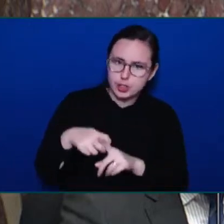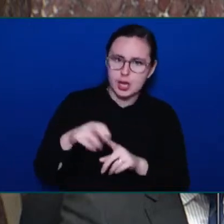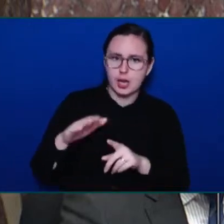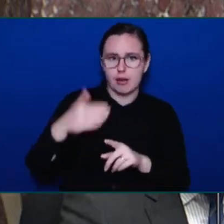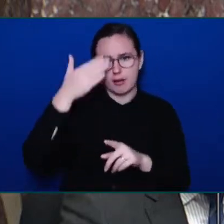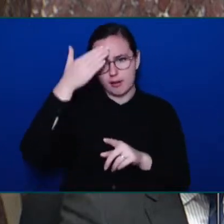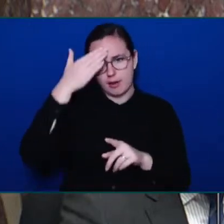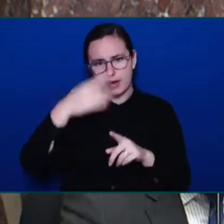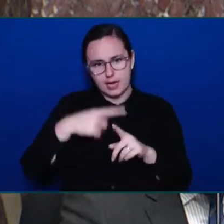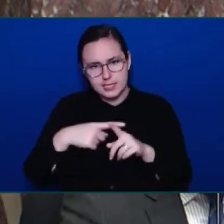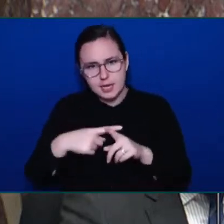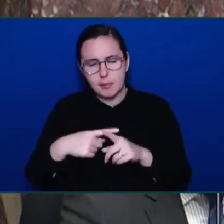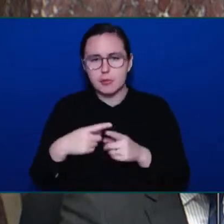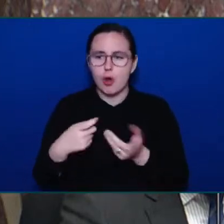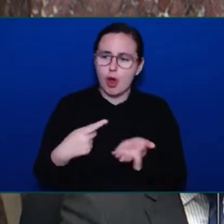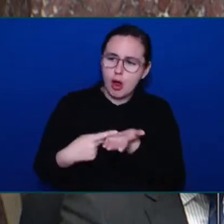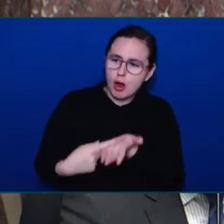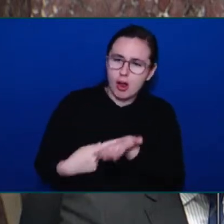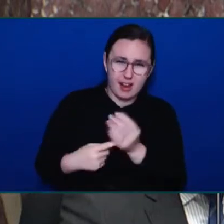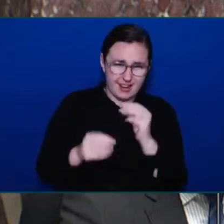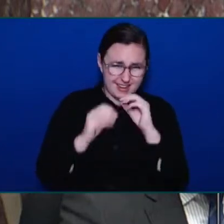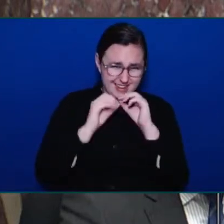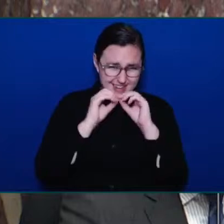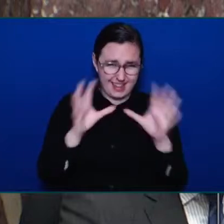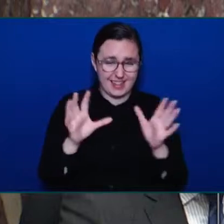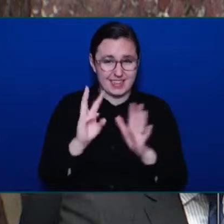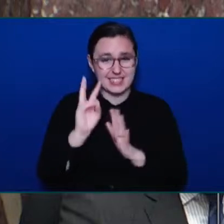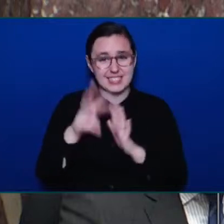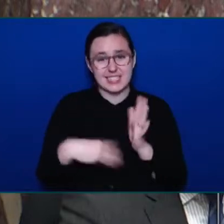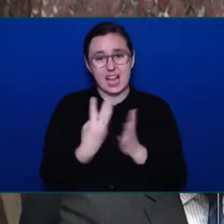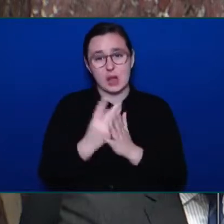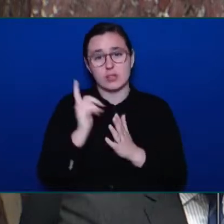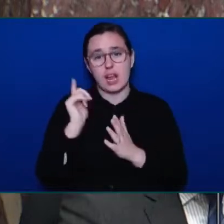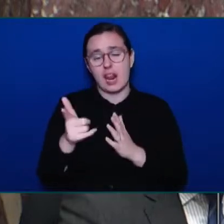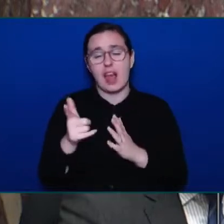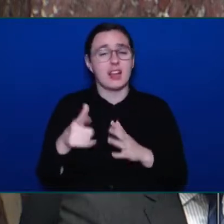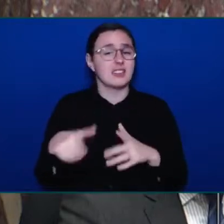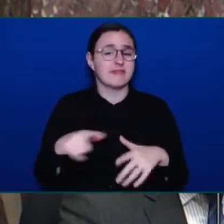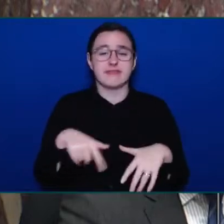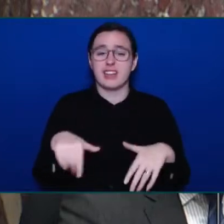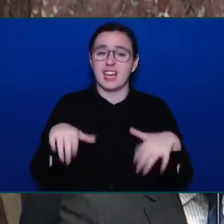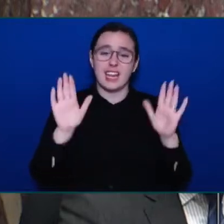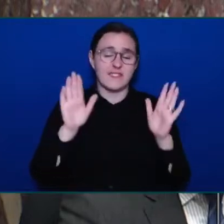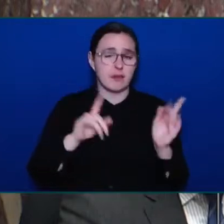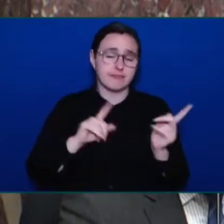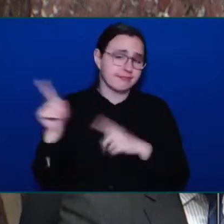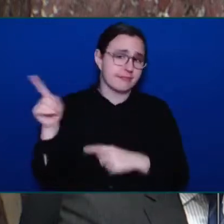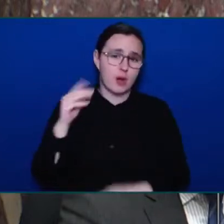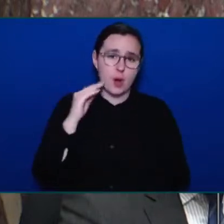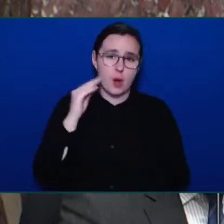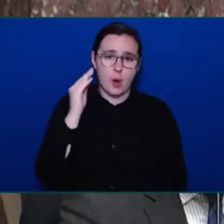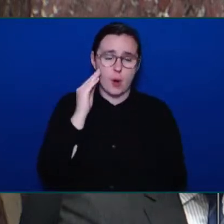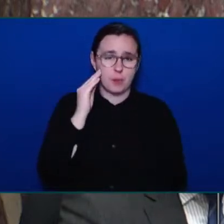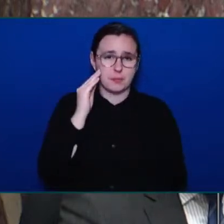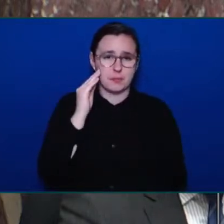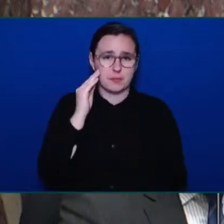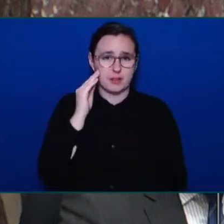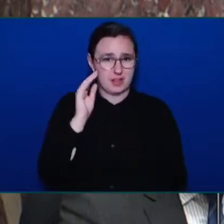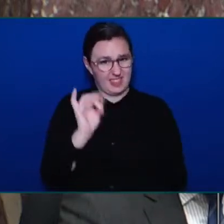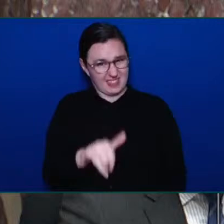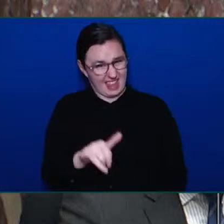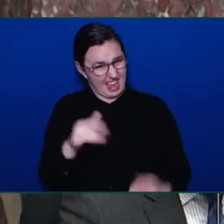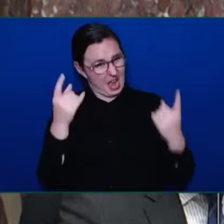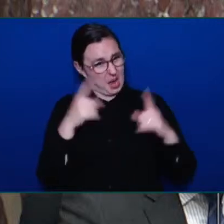ER and went home. Those are the stories of British Columbians. Those are the outcomes that this minister stands